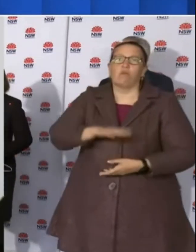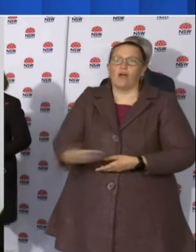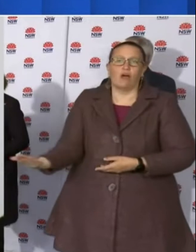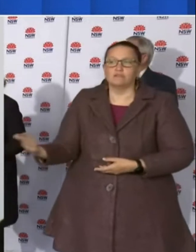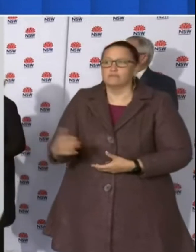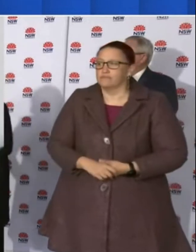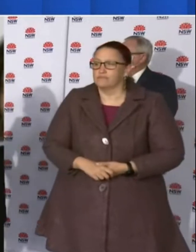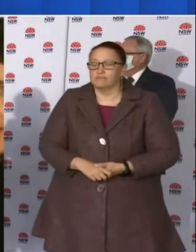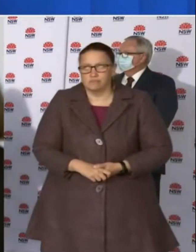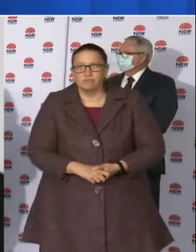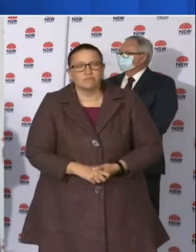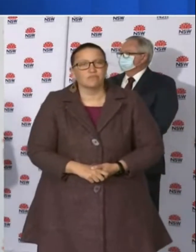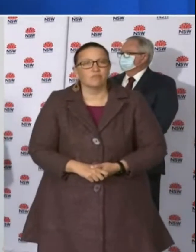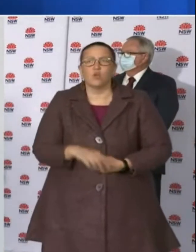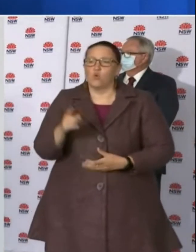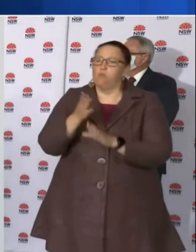answer that.